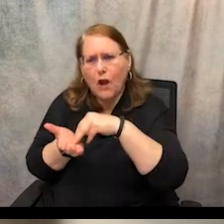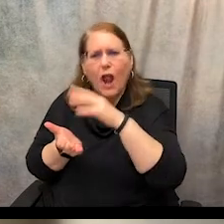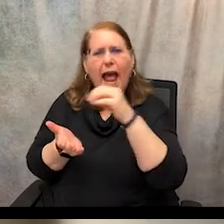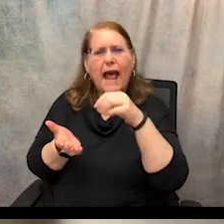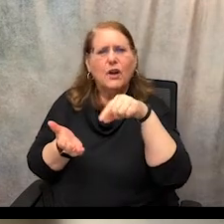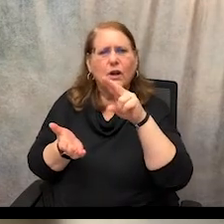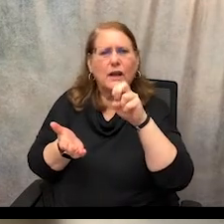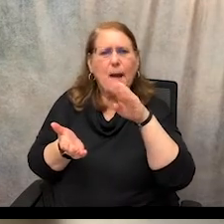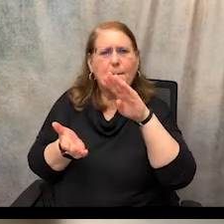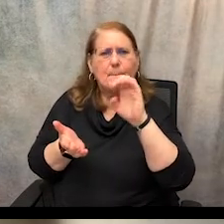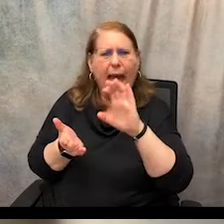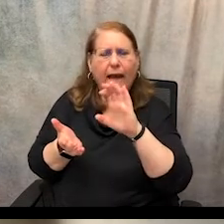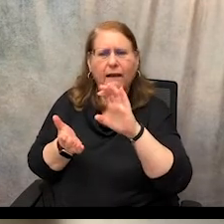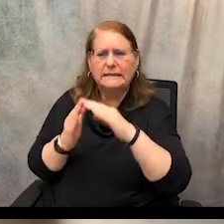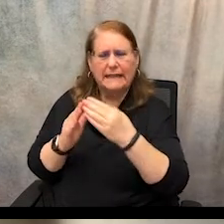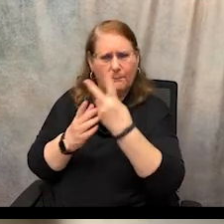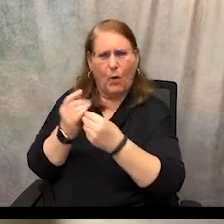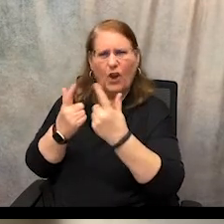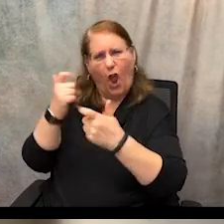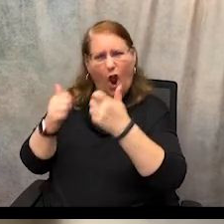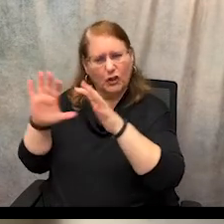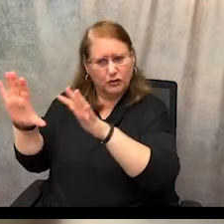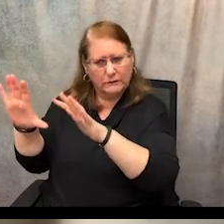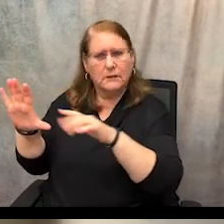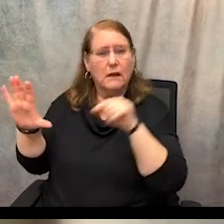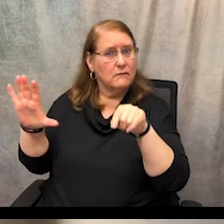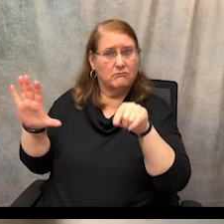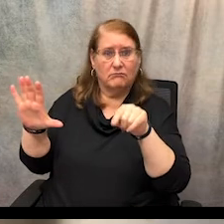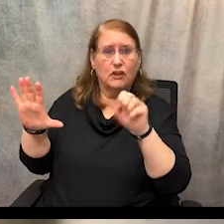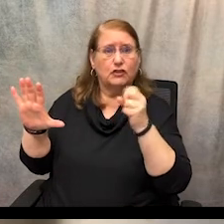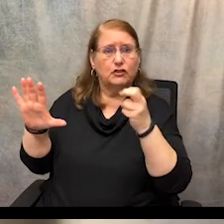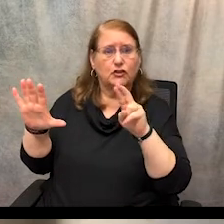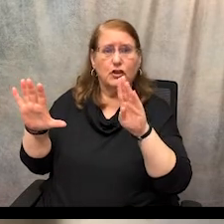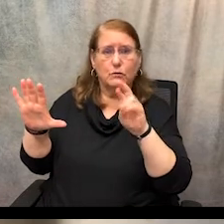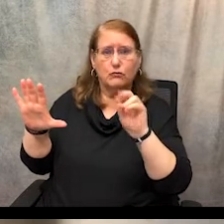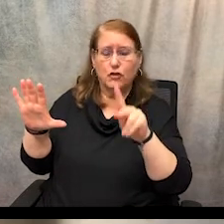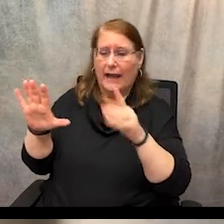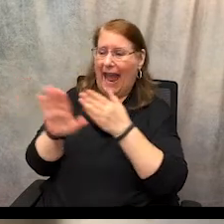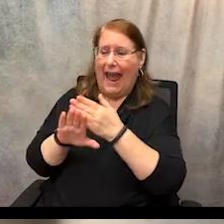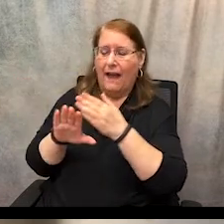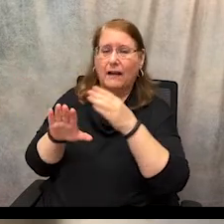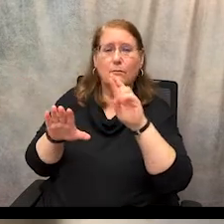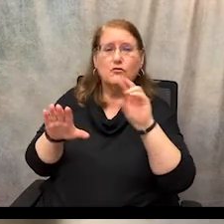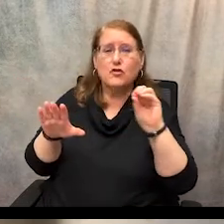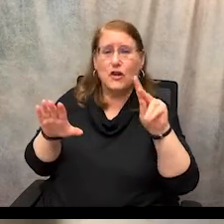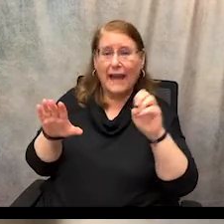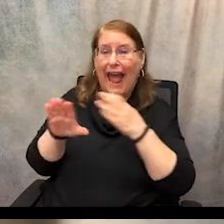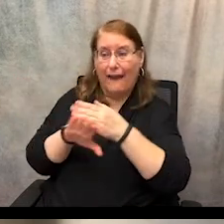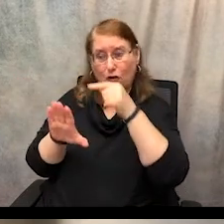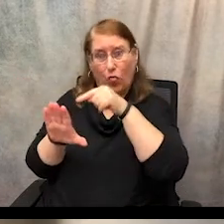of two largest, it has seen the highest percentage of Syrian refugees